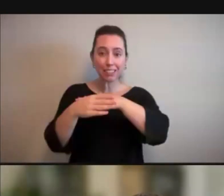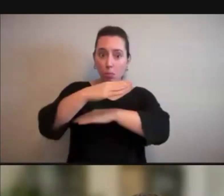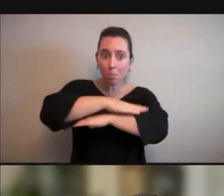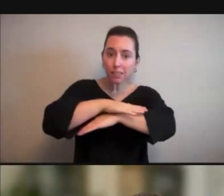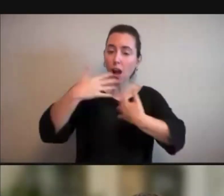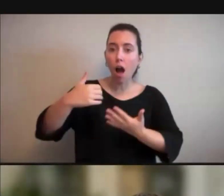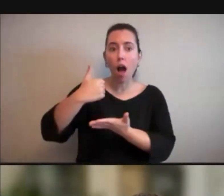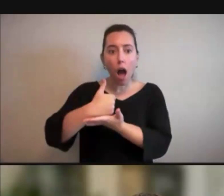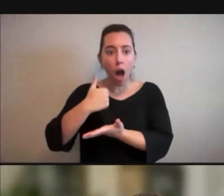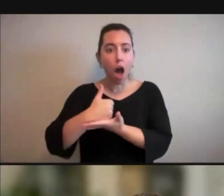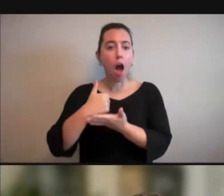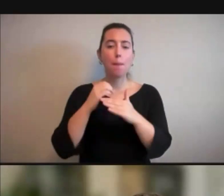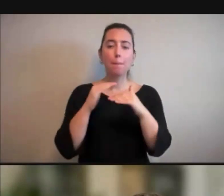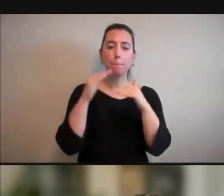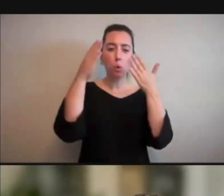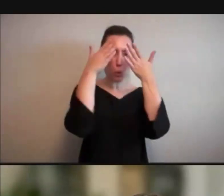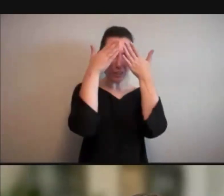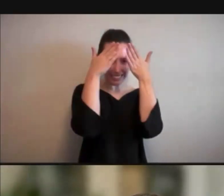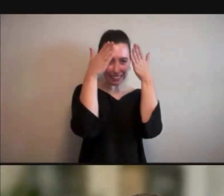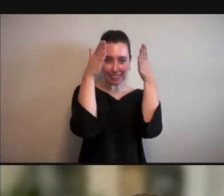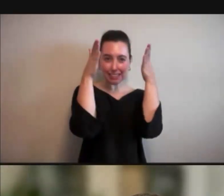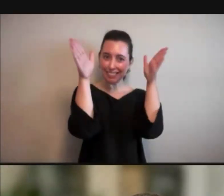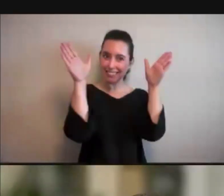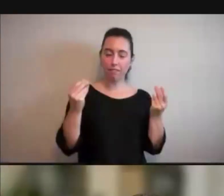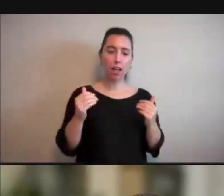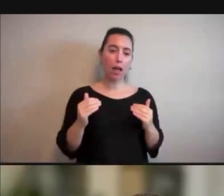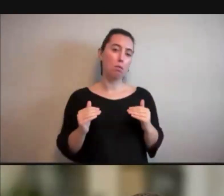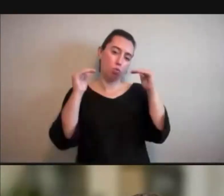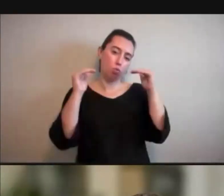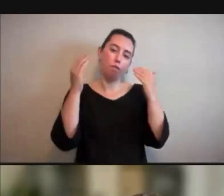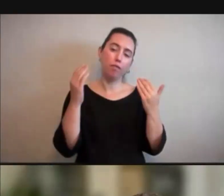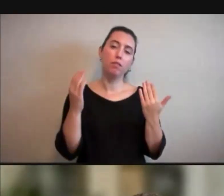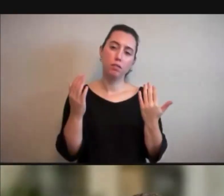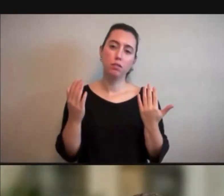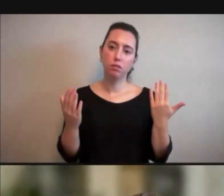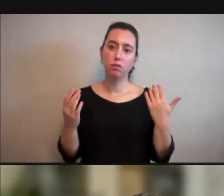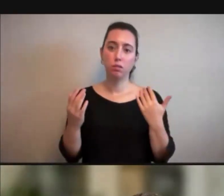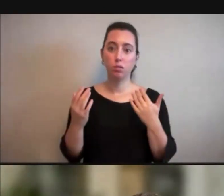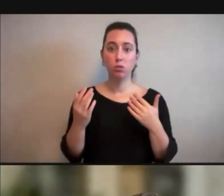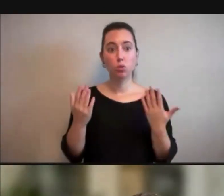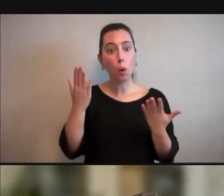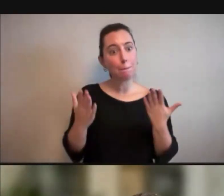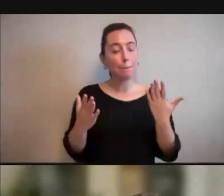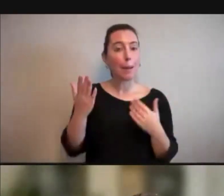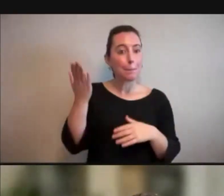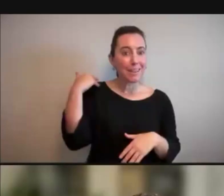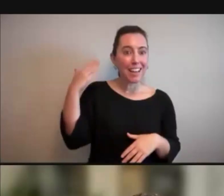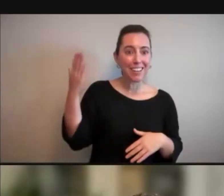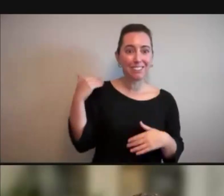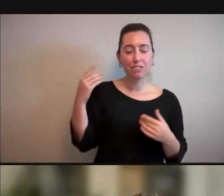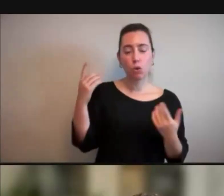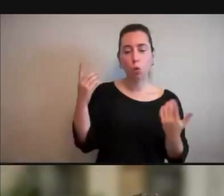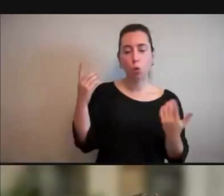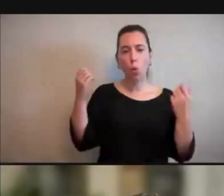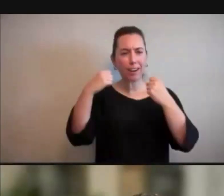them, they do feel the improvement. So they do notice it makes sense to do it that way, and we can include them